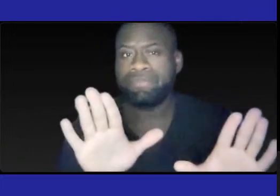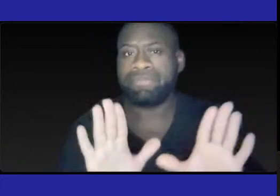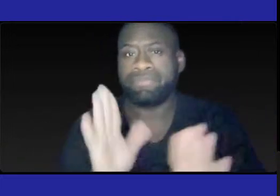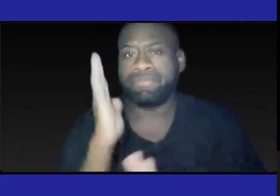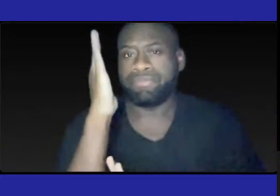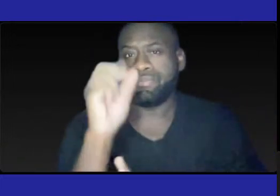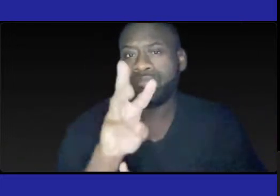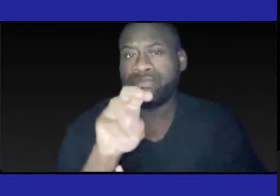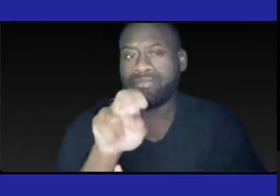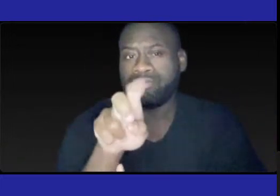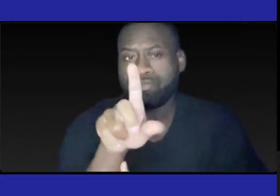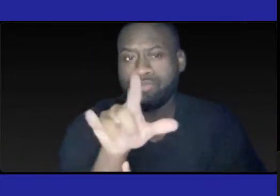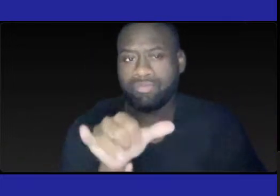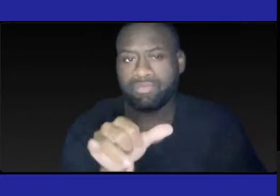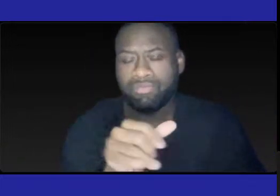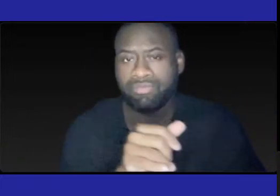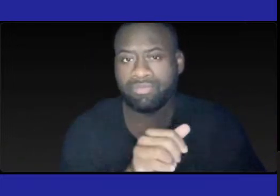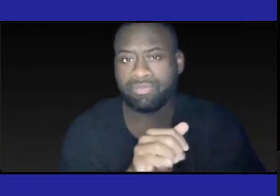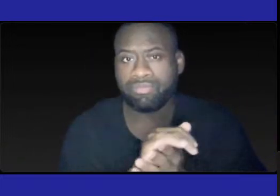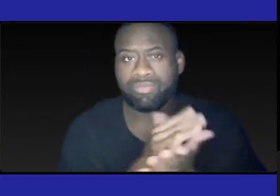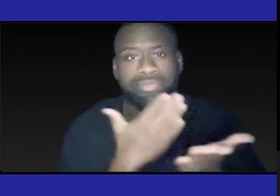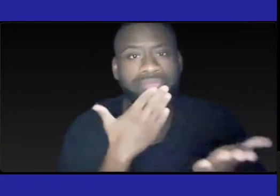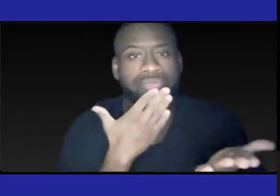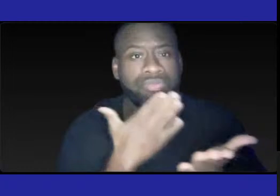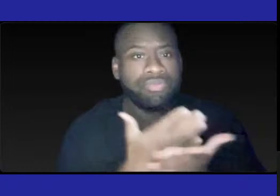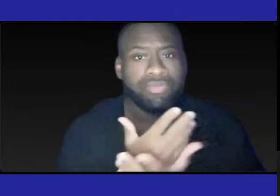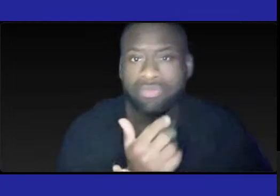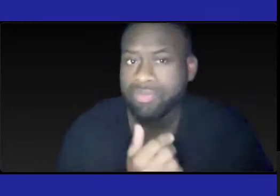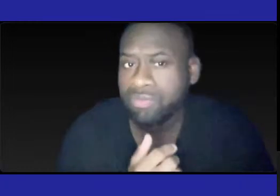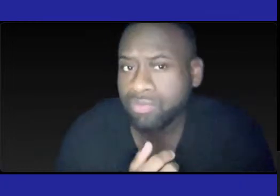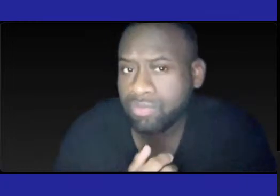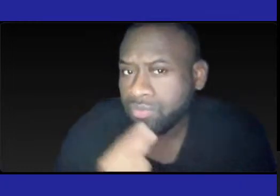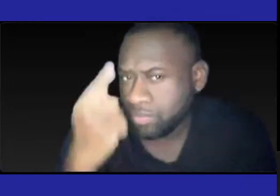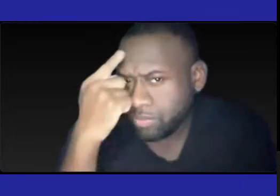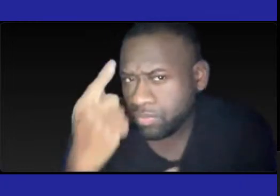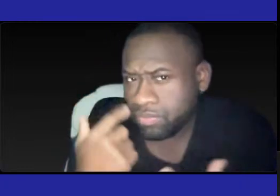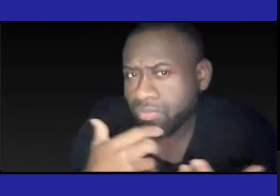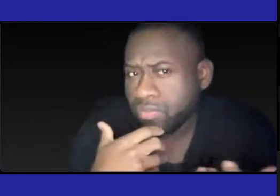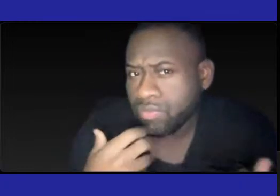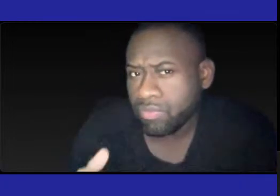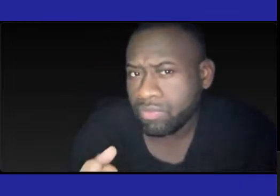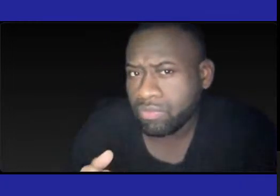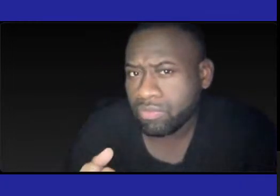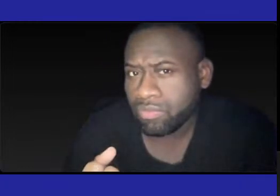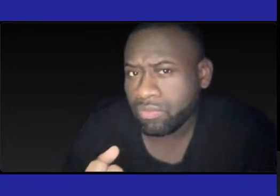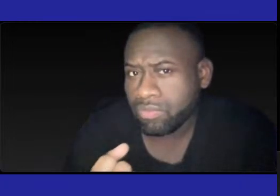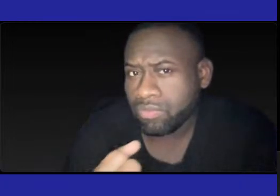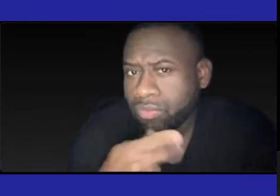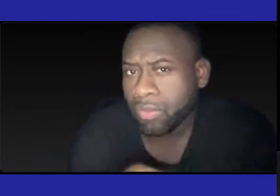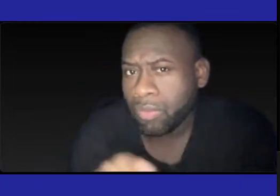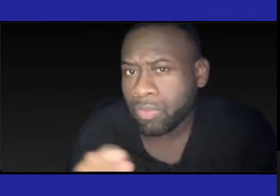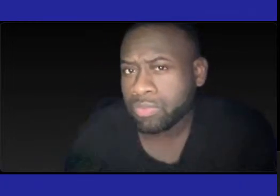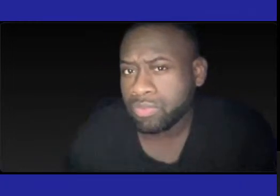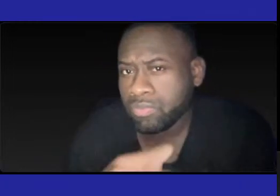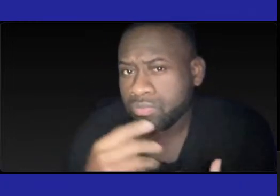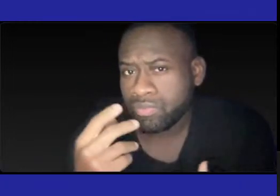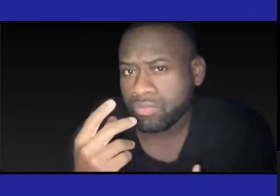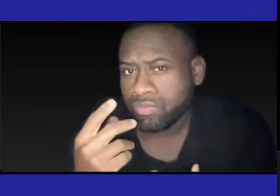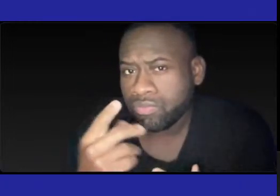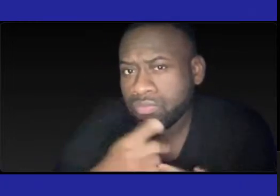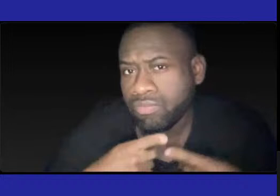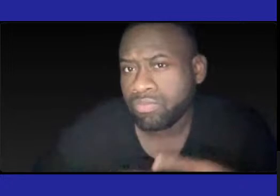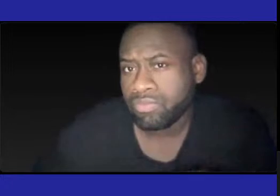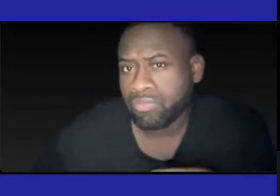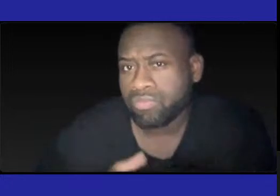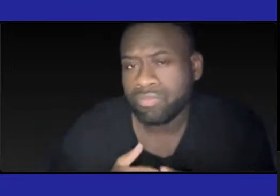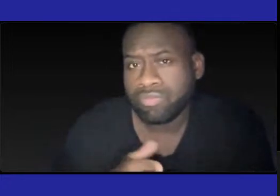you. Wendy, is the mental health postpartum depression, or is it beyond that? It's